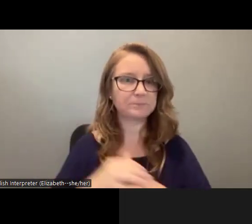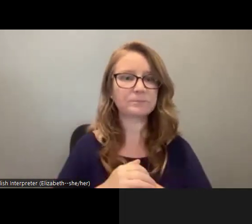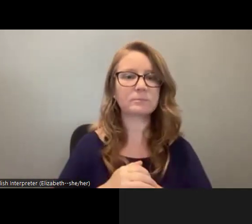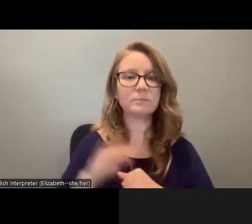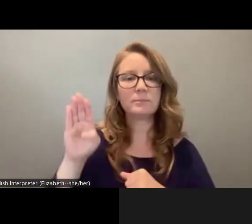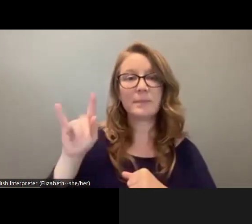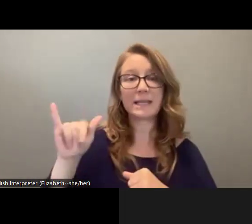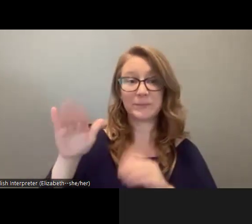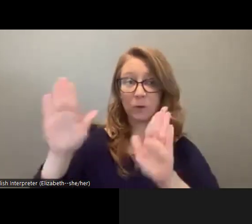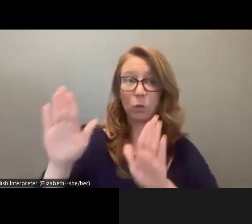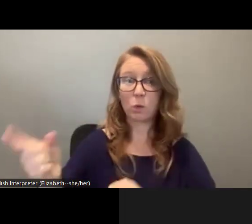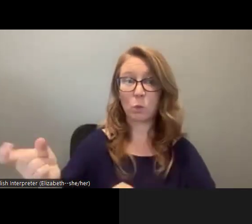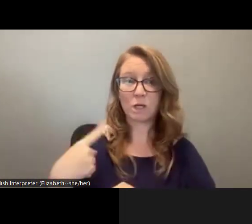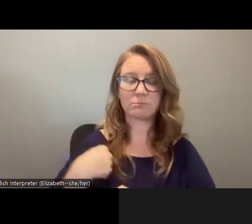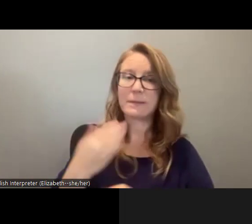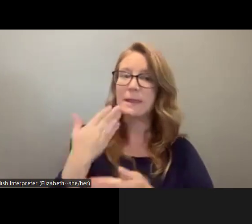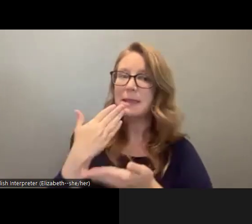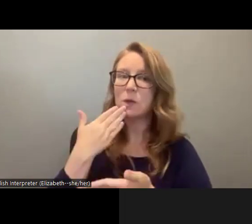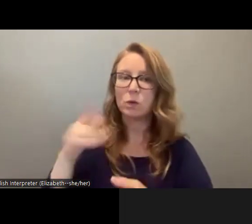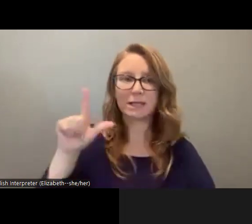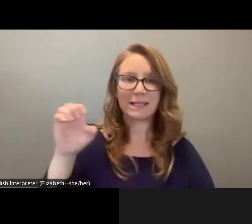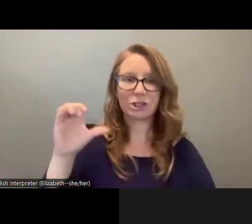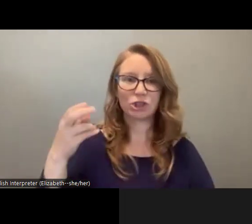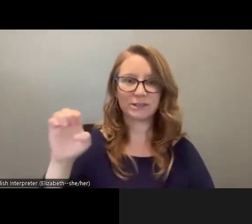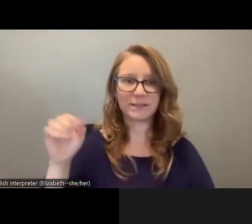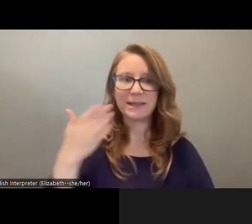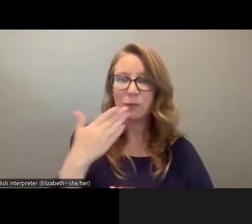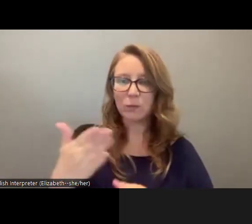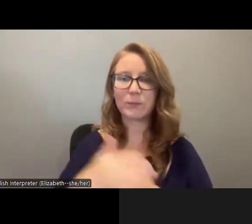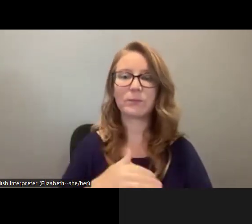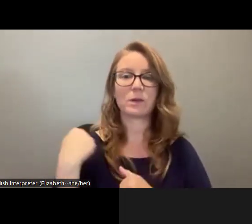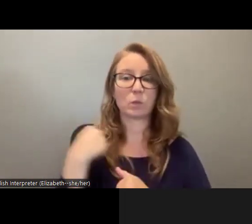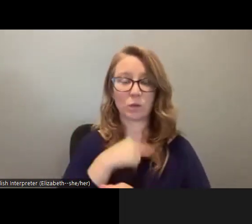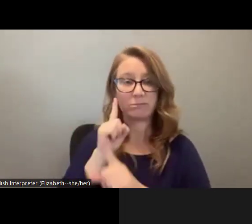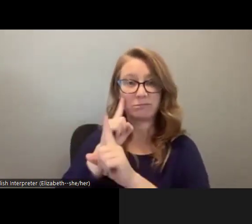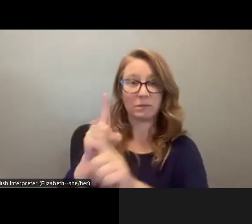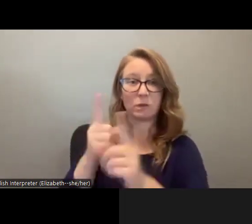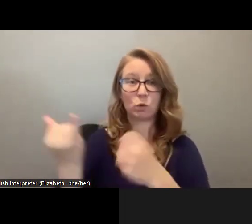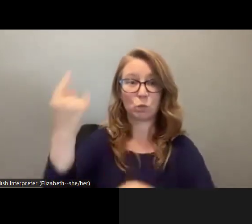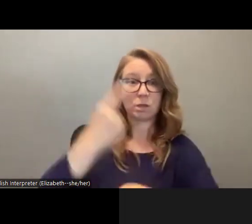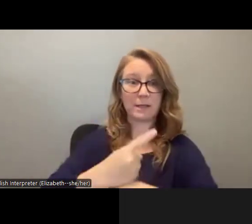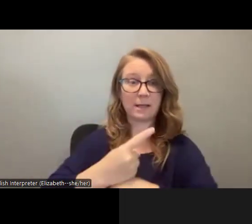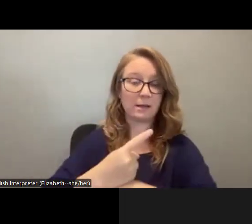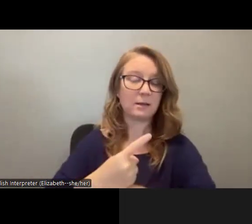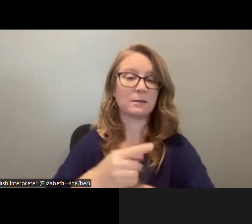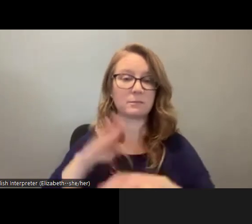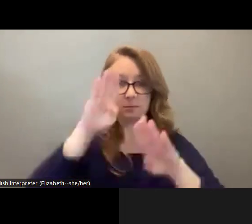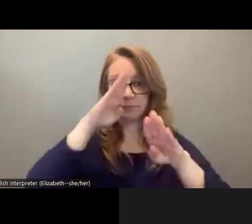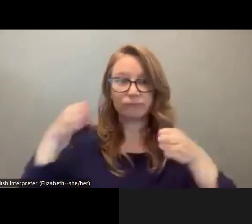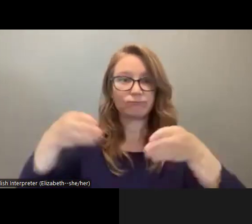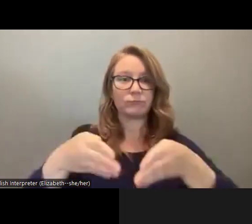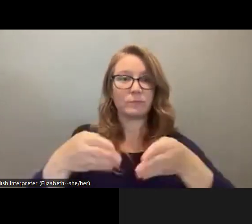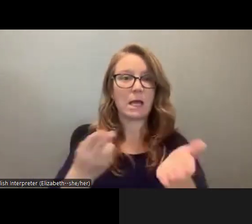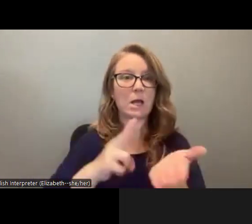So I think great question, and appreciate that, Lychee. We're really trying to concentrate today on our